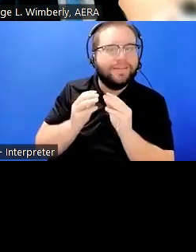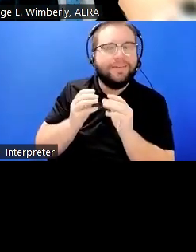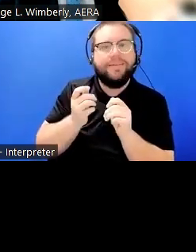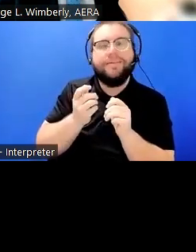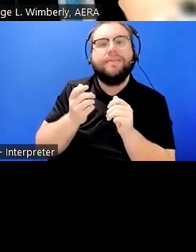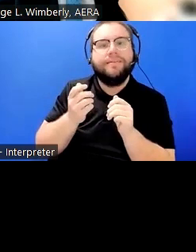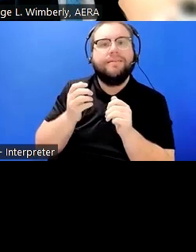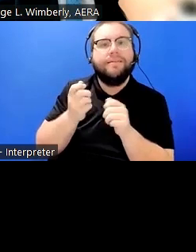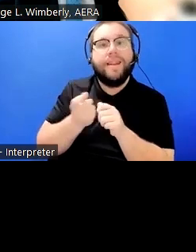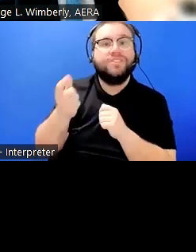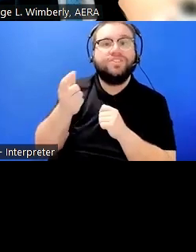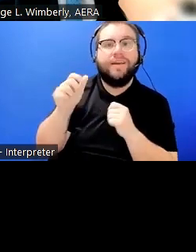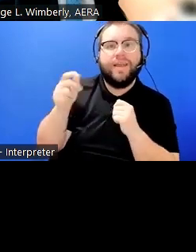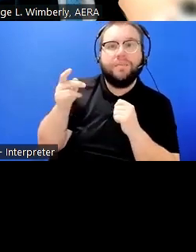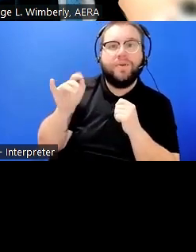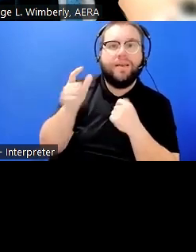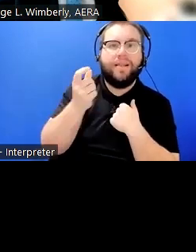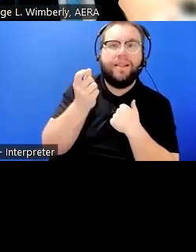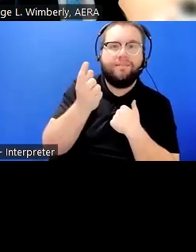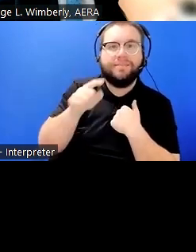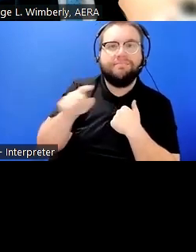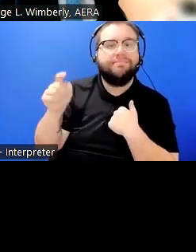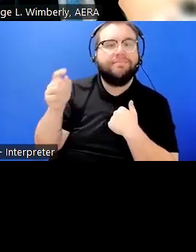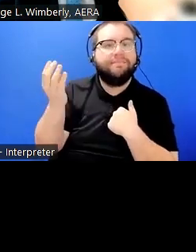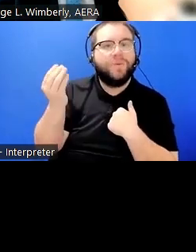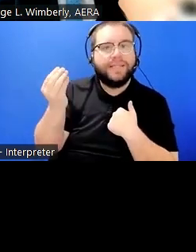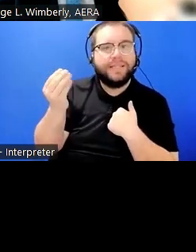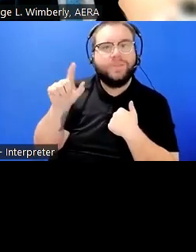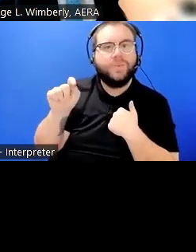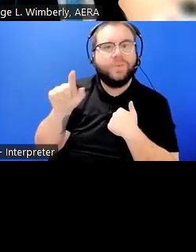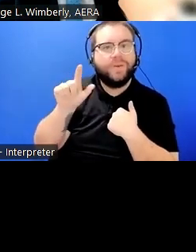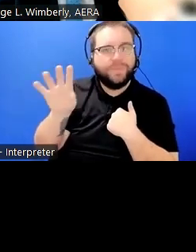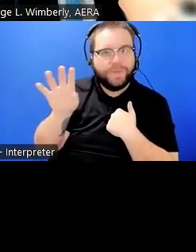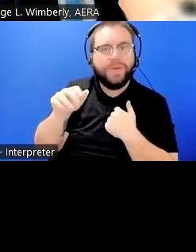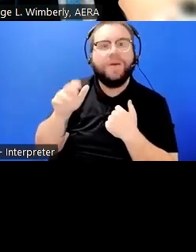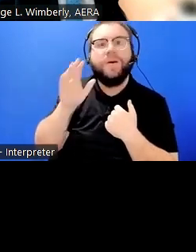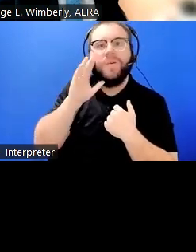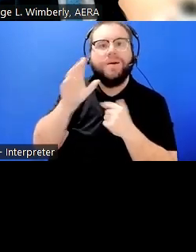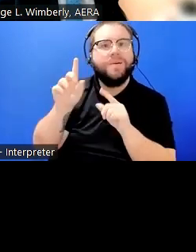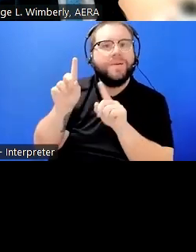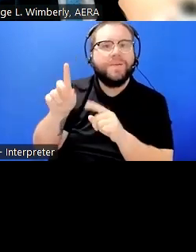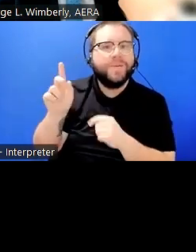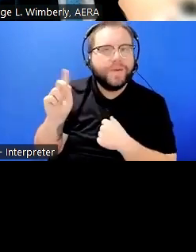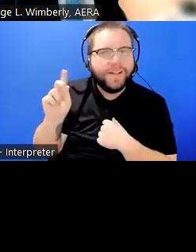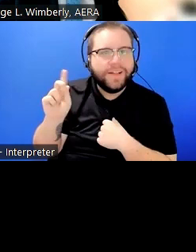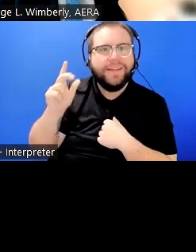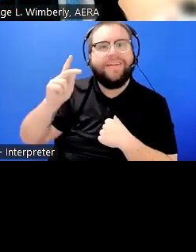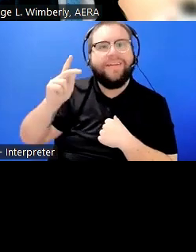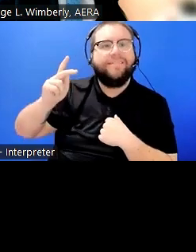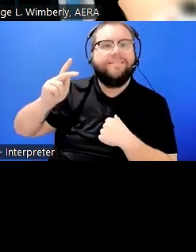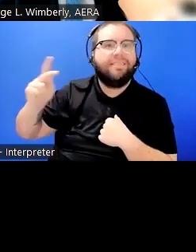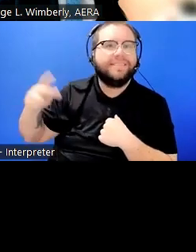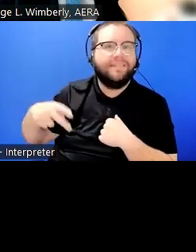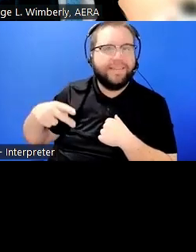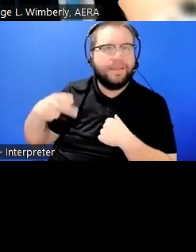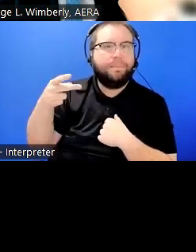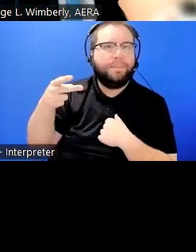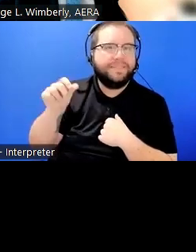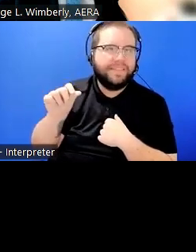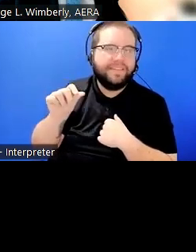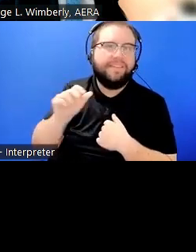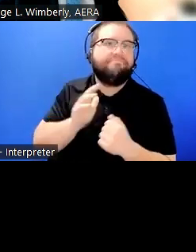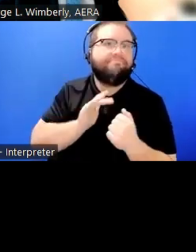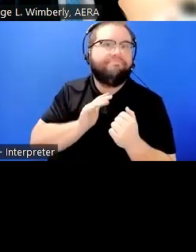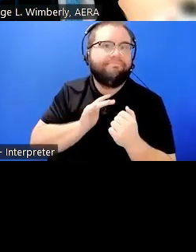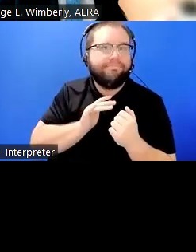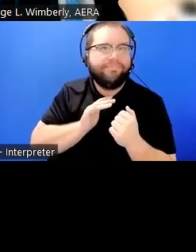April 11th to 14th, 2024. We will be in Philadelphia. And so that is over the